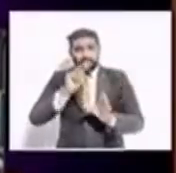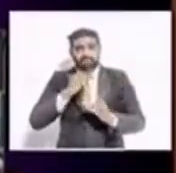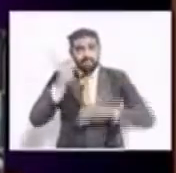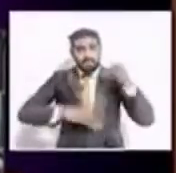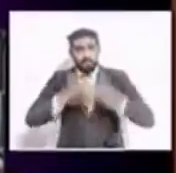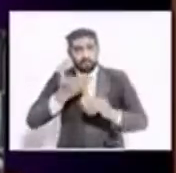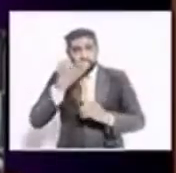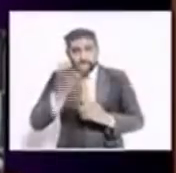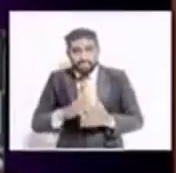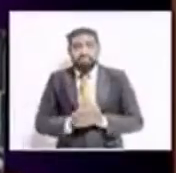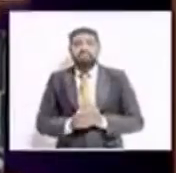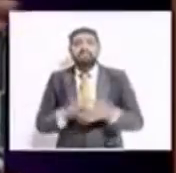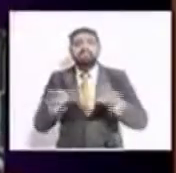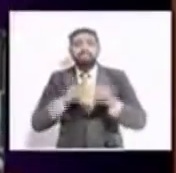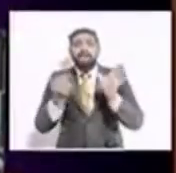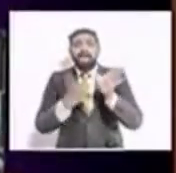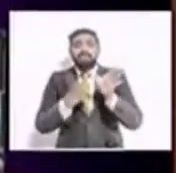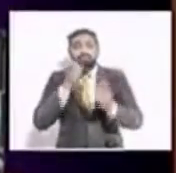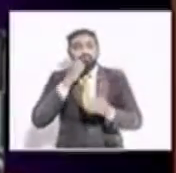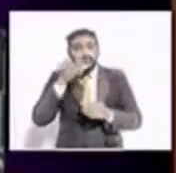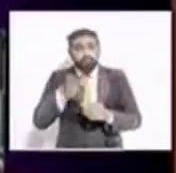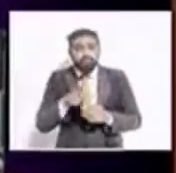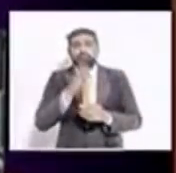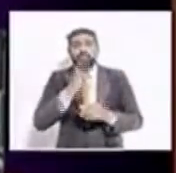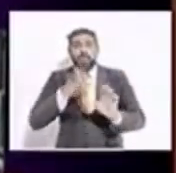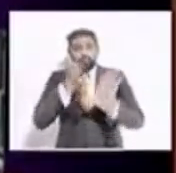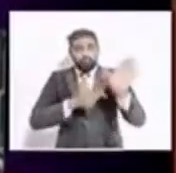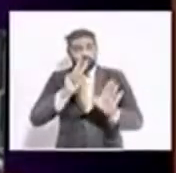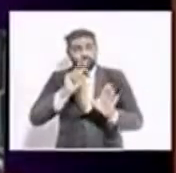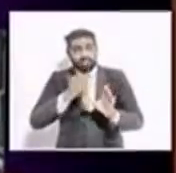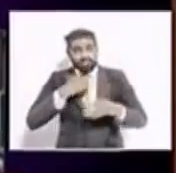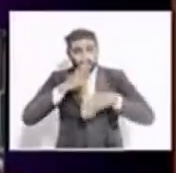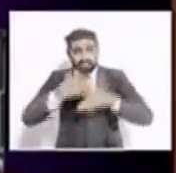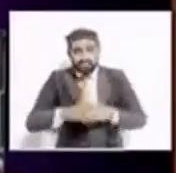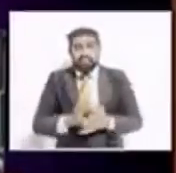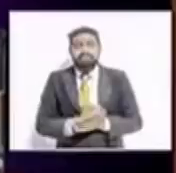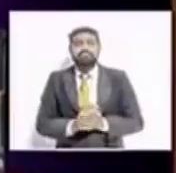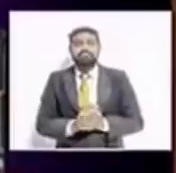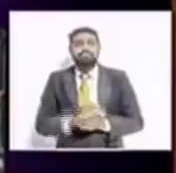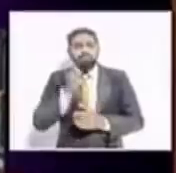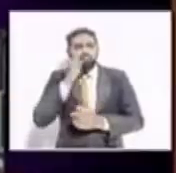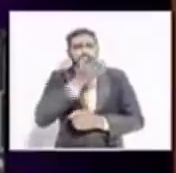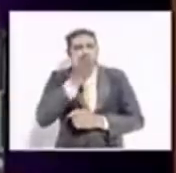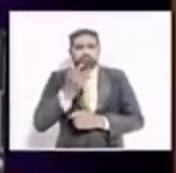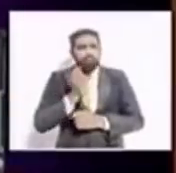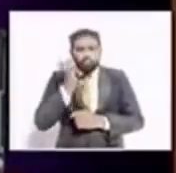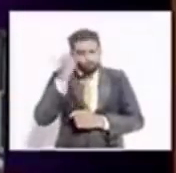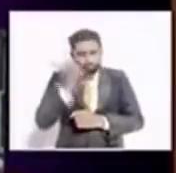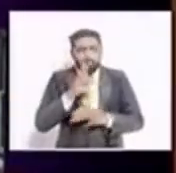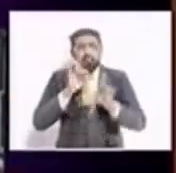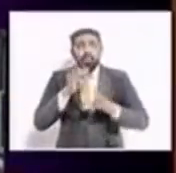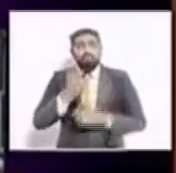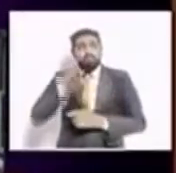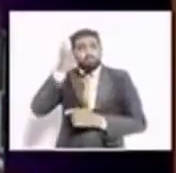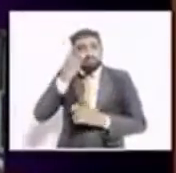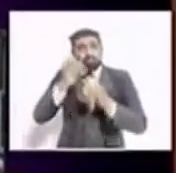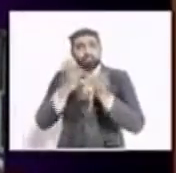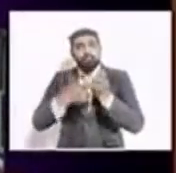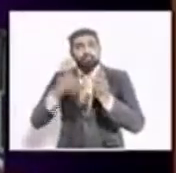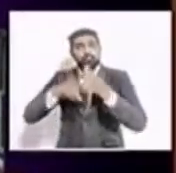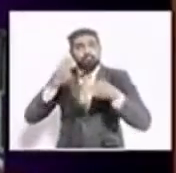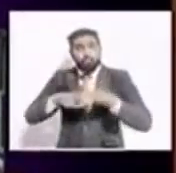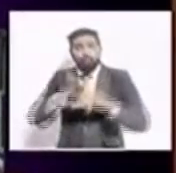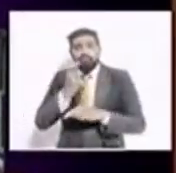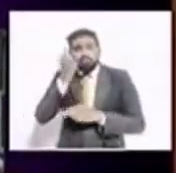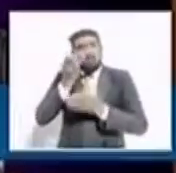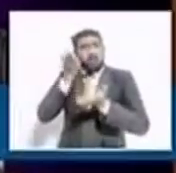20 years in these fields. Don't these people know that there are many economic experts who have excelled in this field within our university